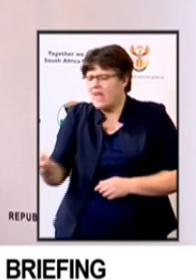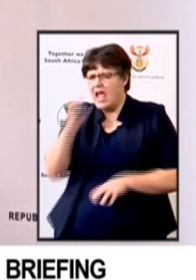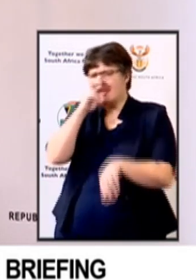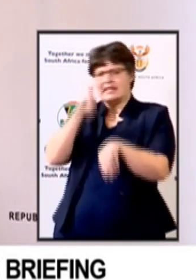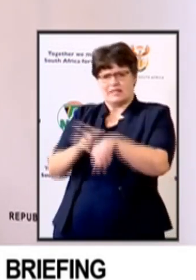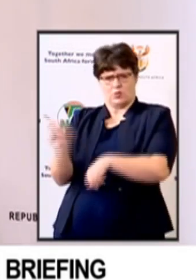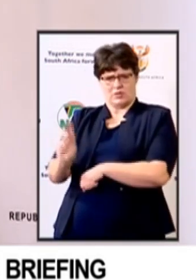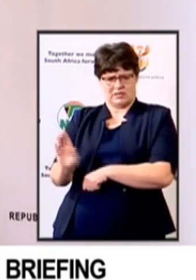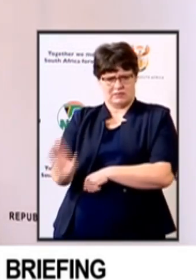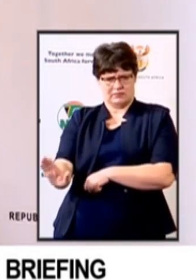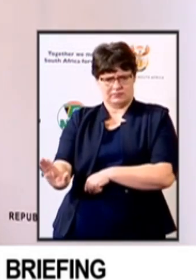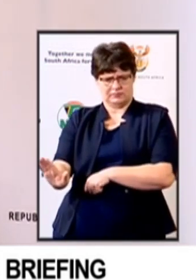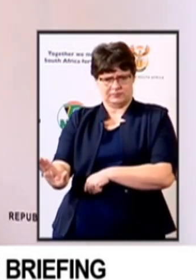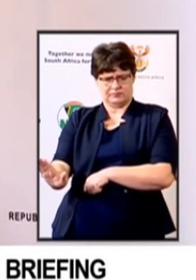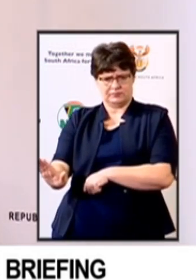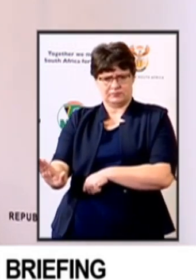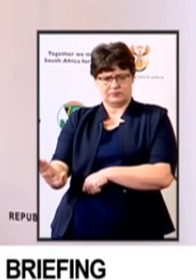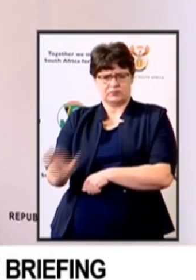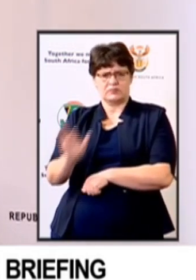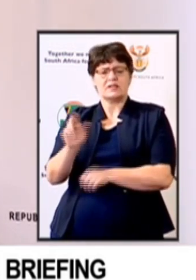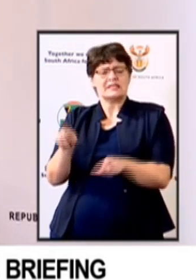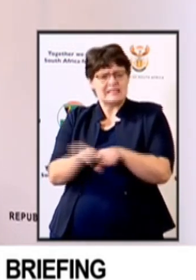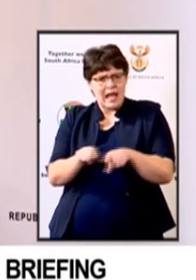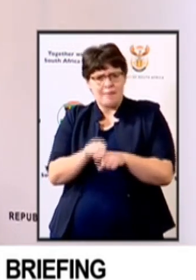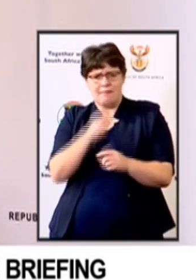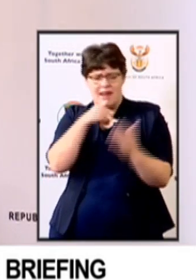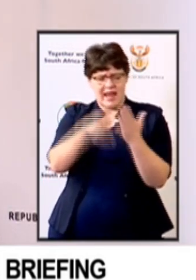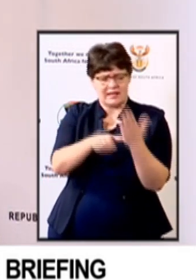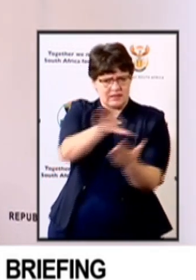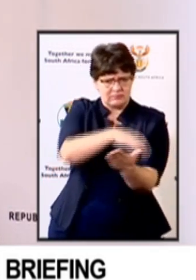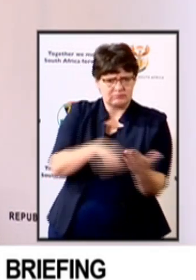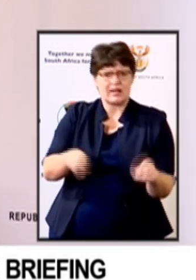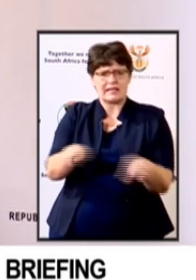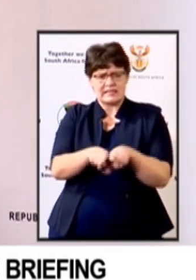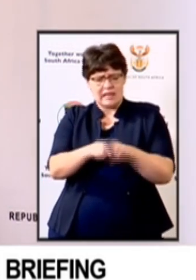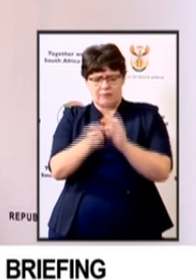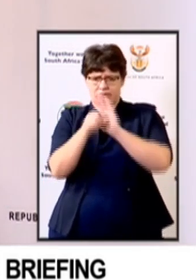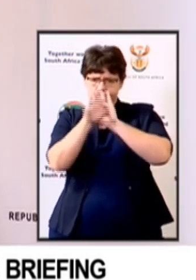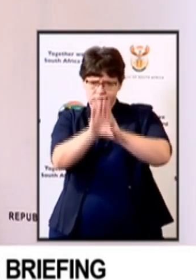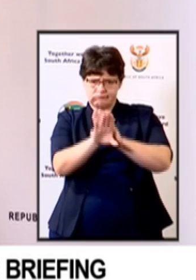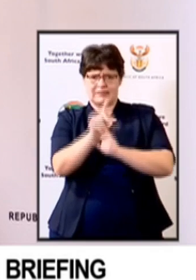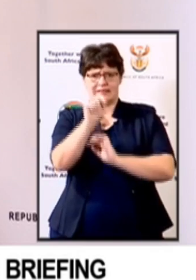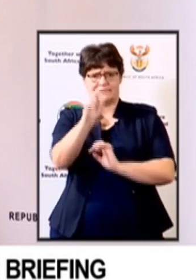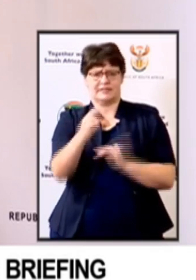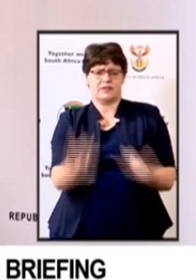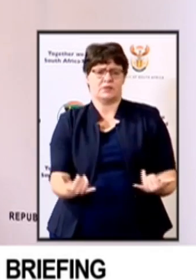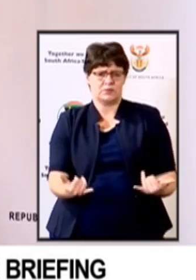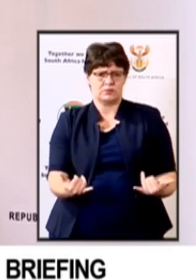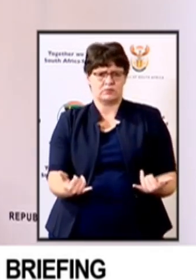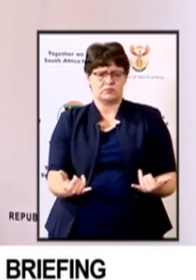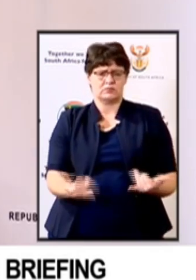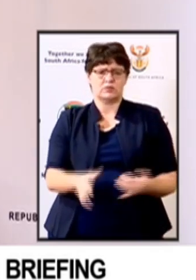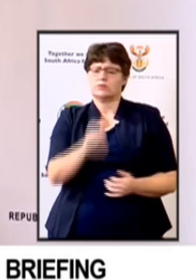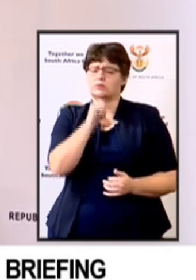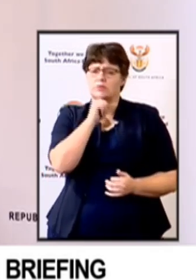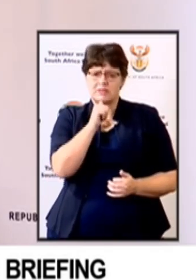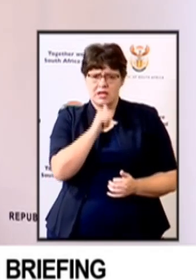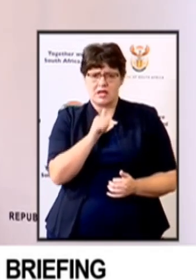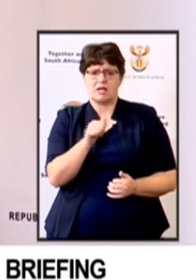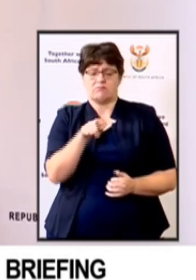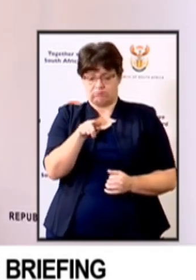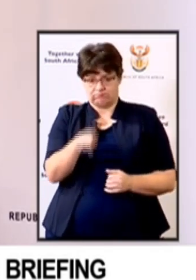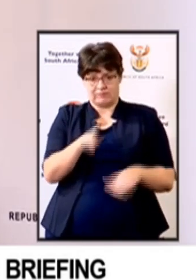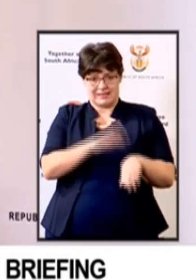we are saying, even through circulars and here, that even when it is time